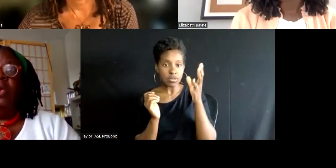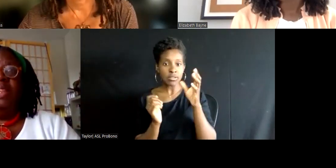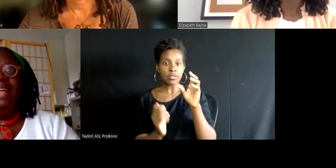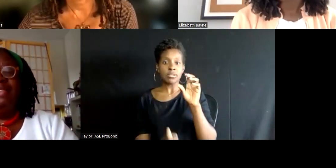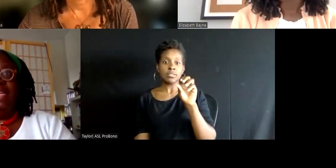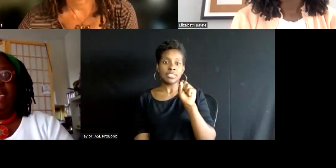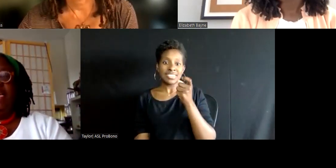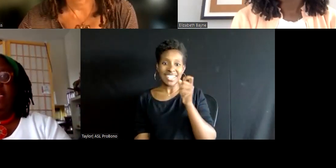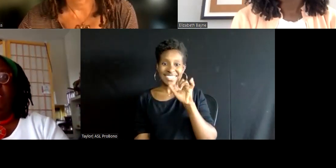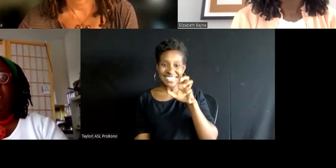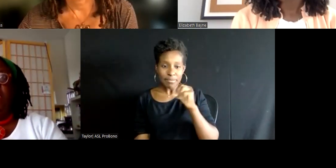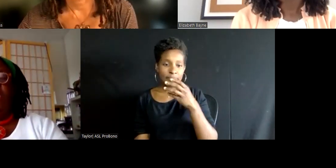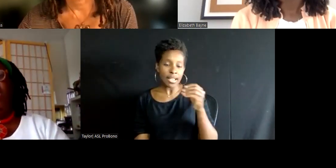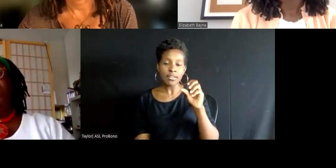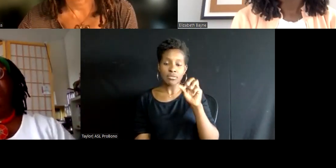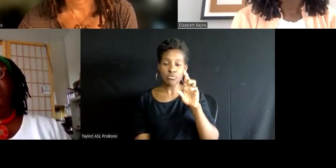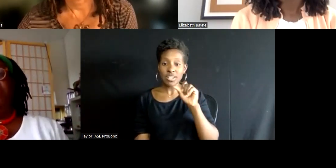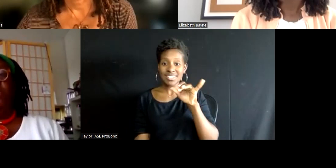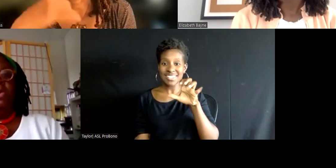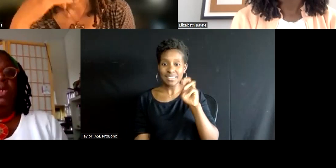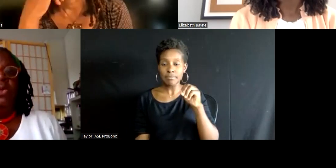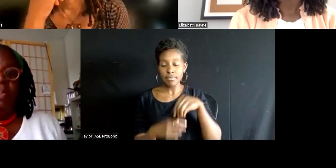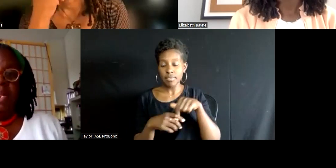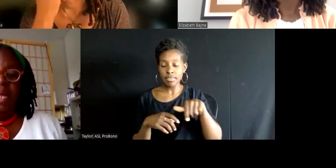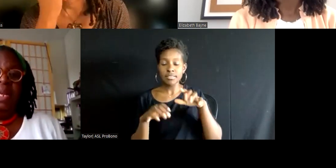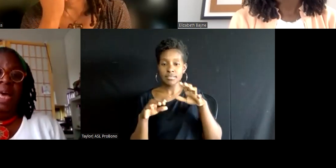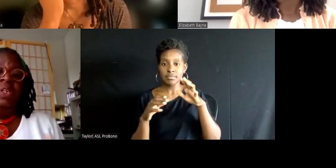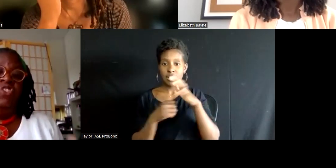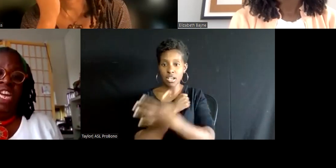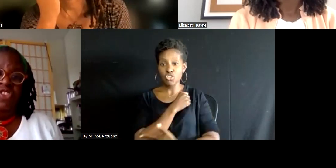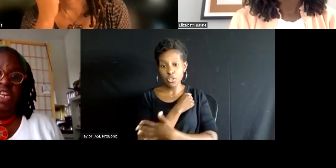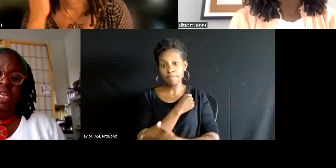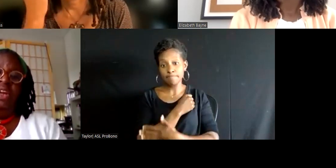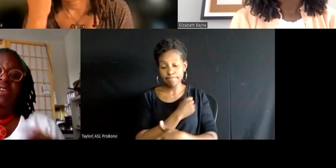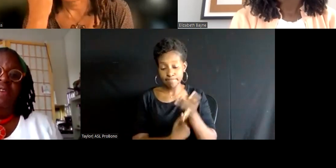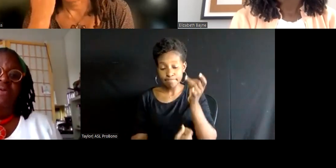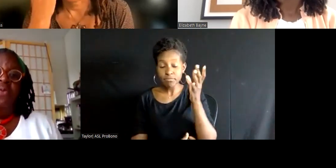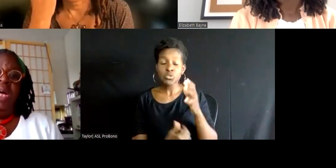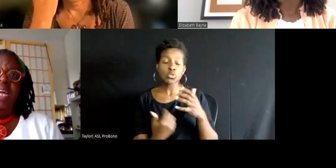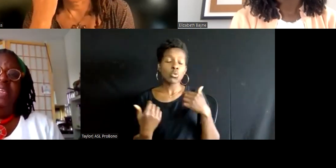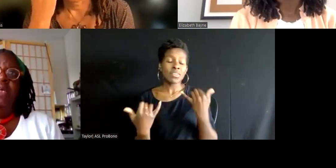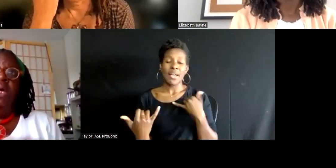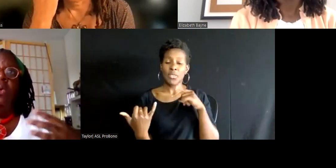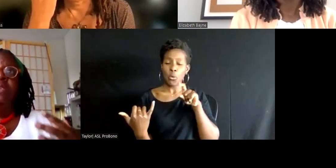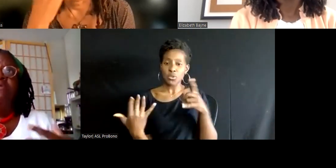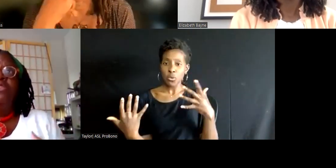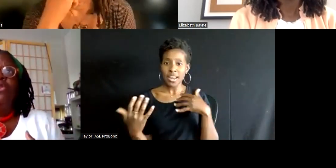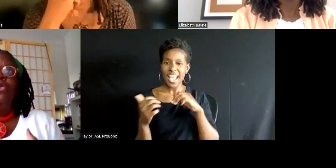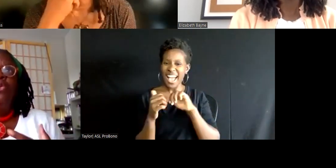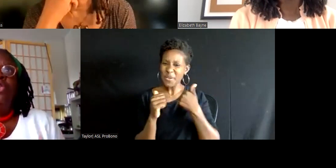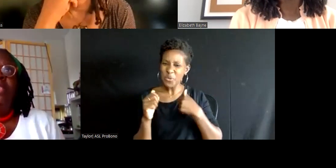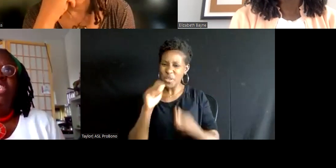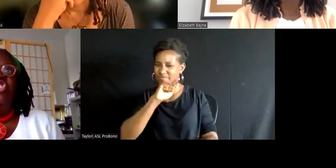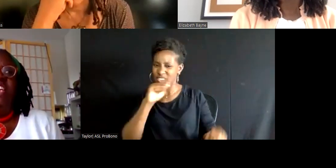So with that said, the question becomes, well, what do we do about that? And how do we change it? And there are different ways or